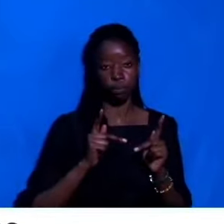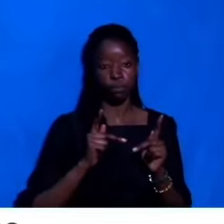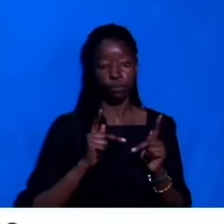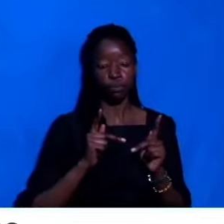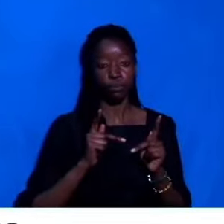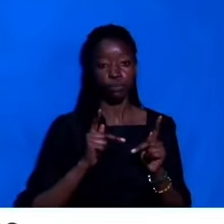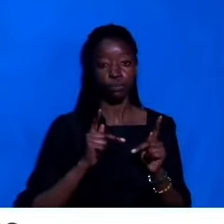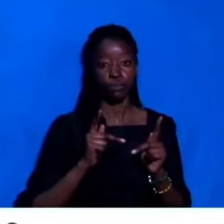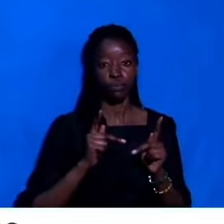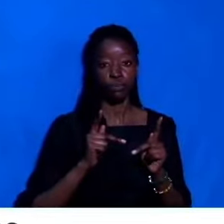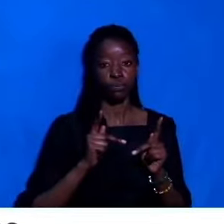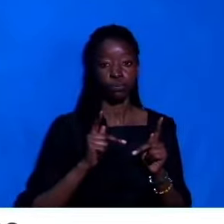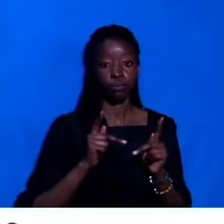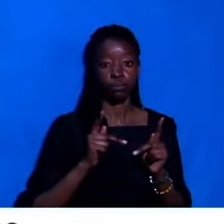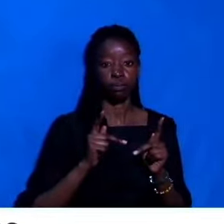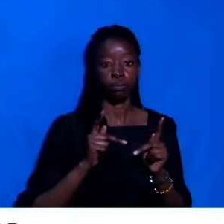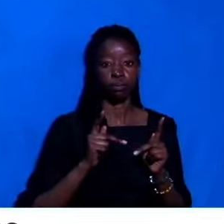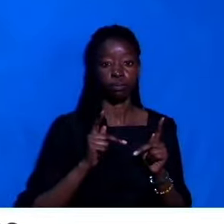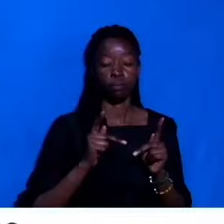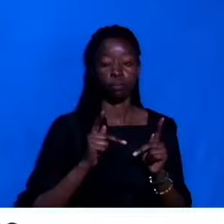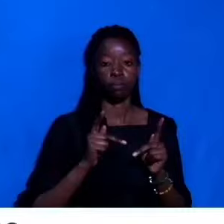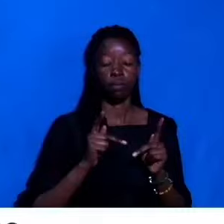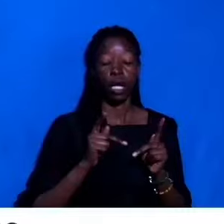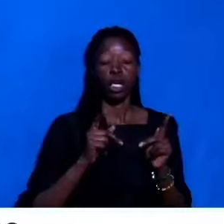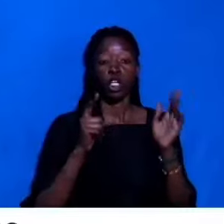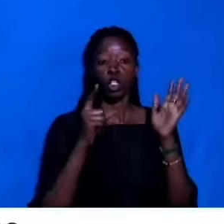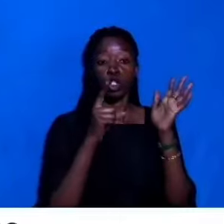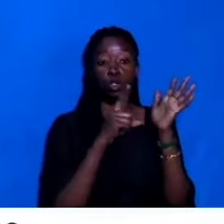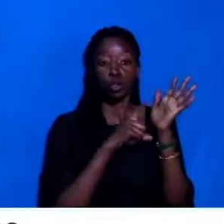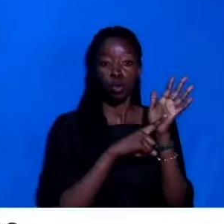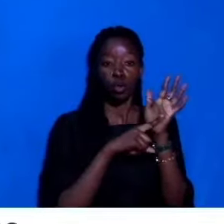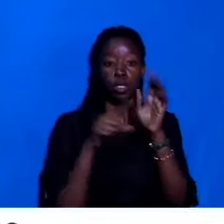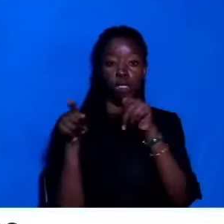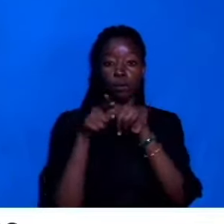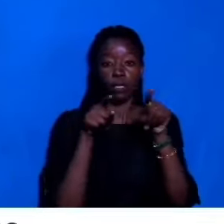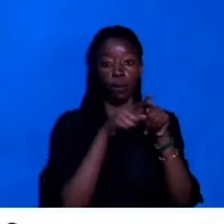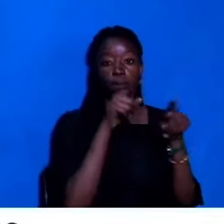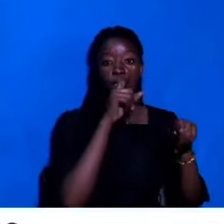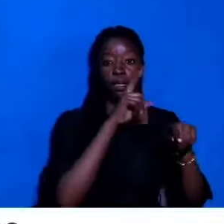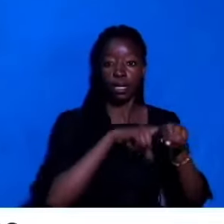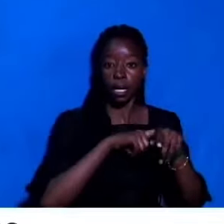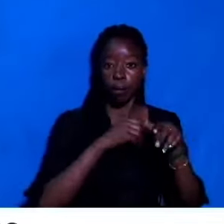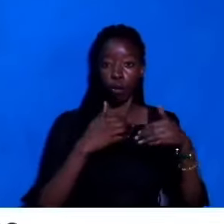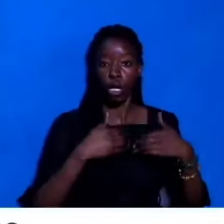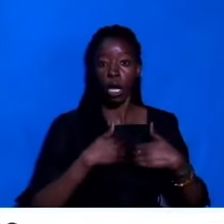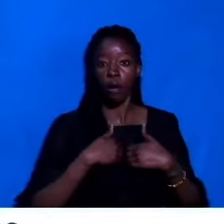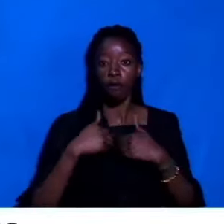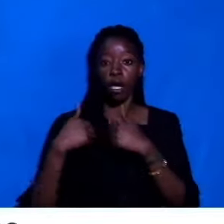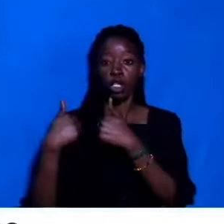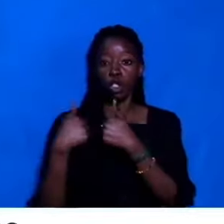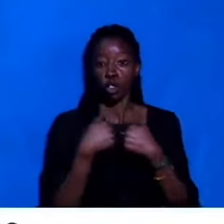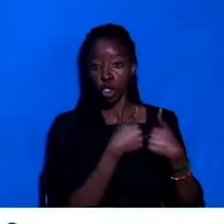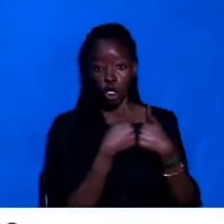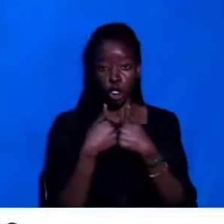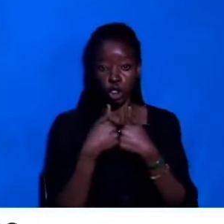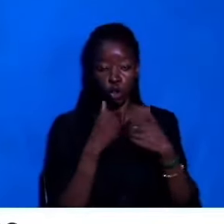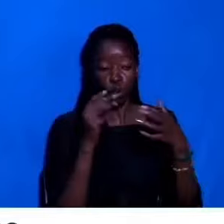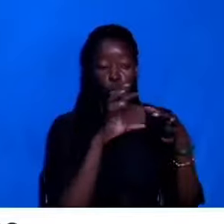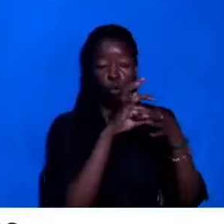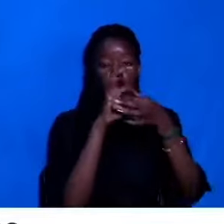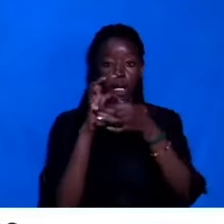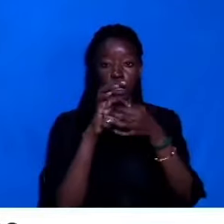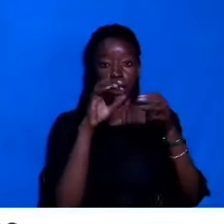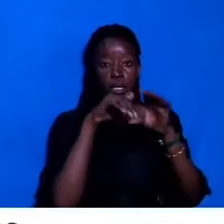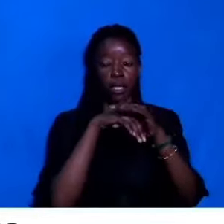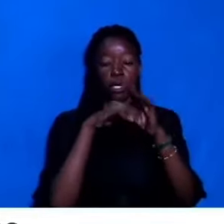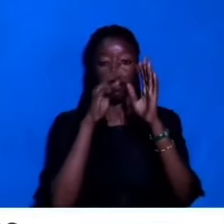it paint a familiar picture? That when we are faced with a challenge, that unifies us in prayer. Like when we are praying for our